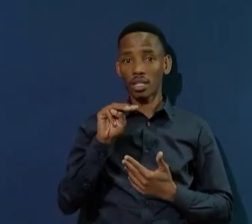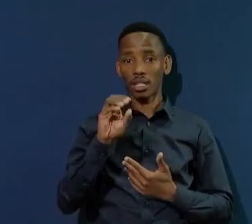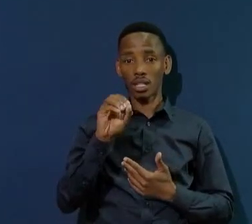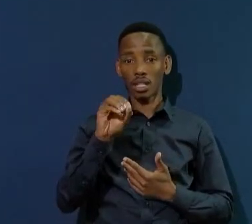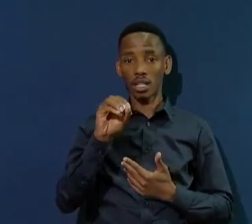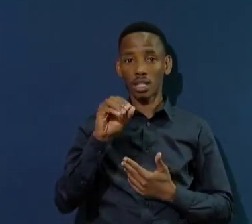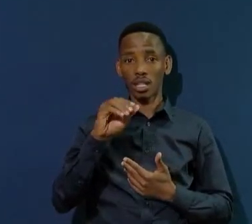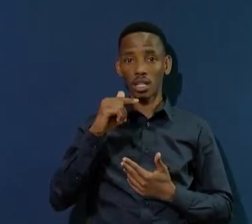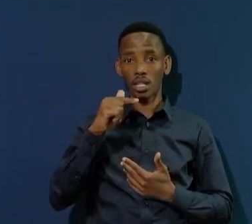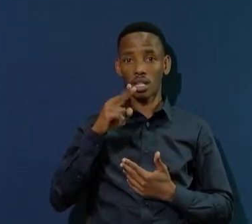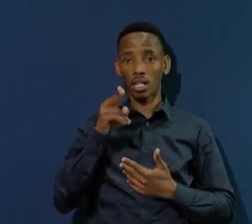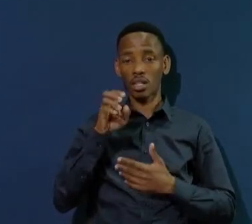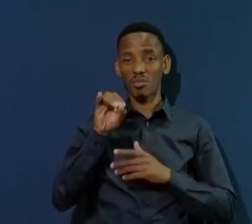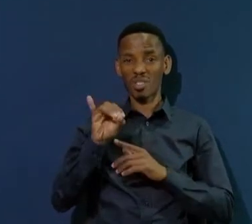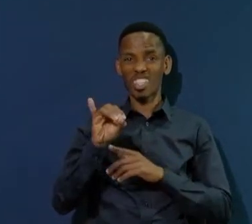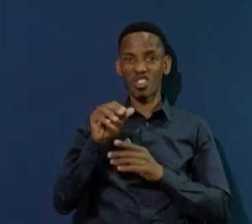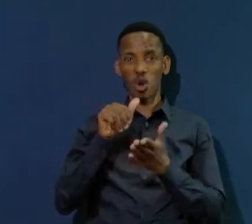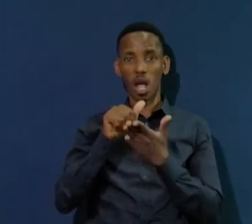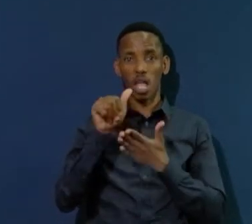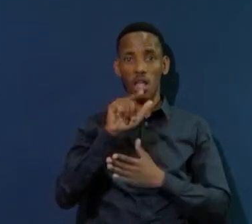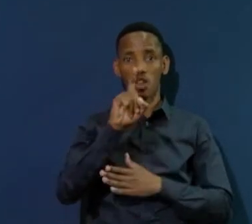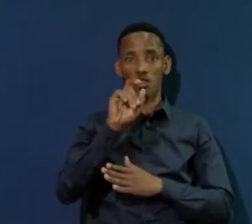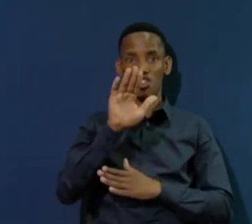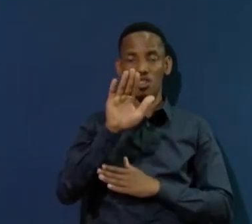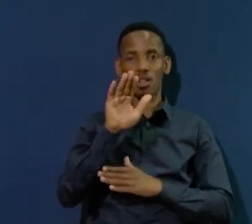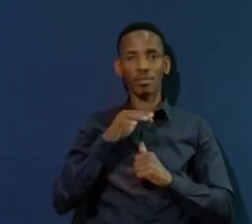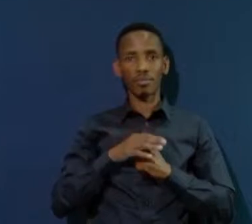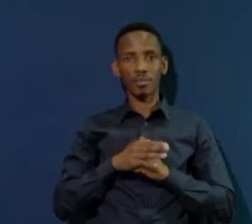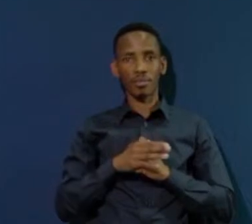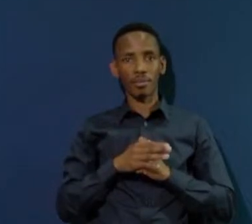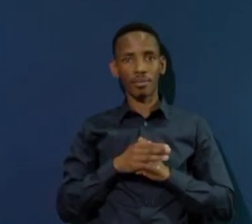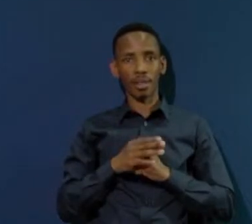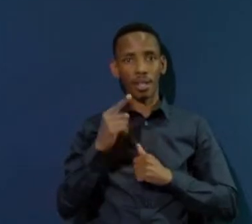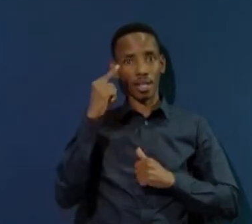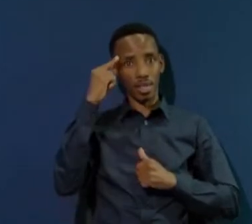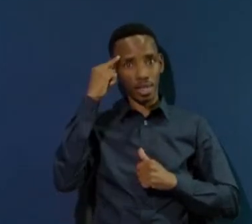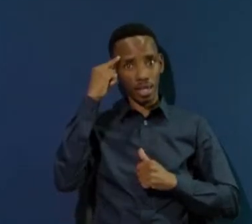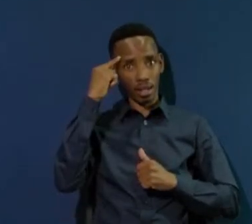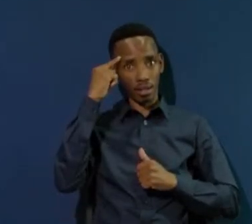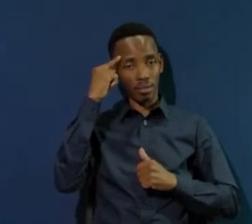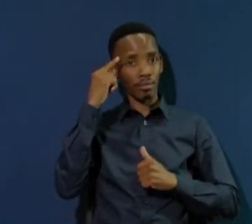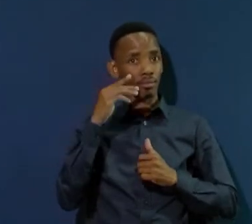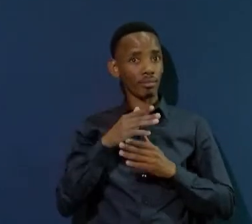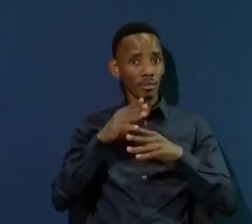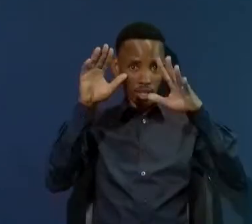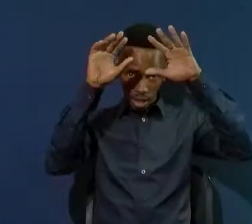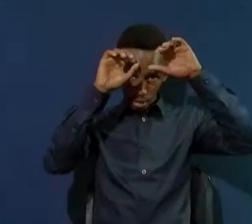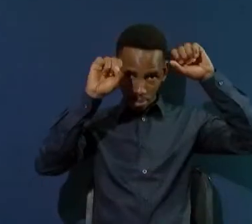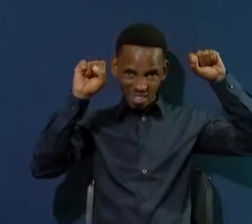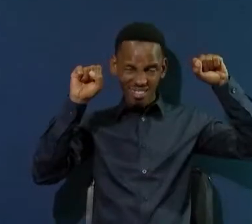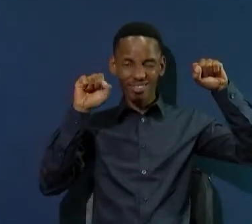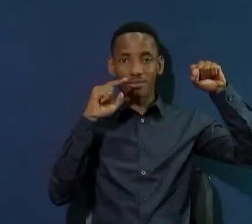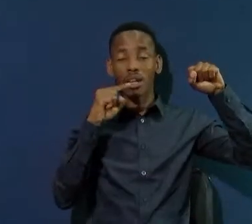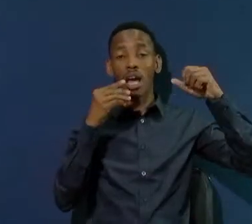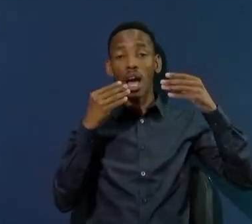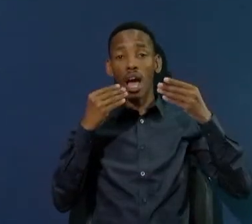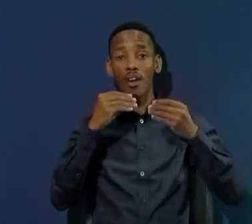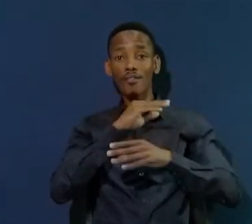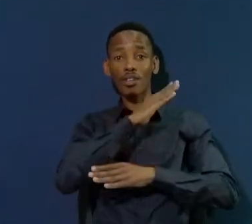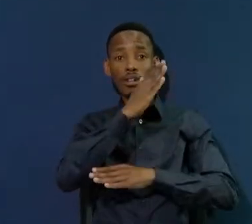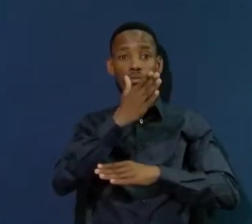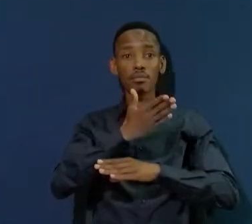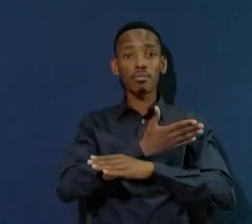go araba potso ya gago, ke dumela gore president o na le thata, ke ene o na le